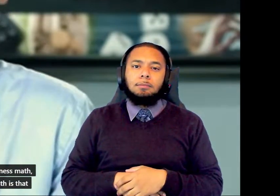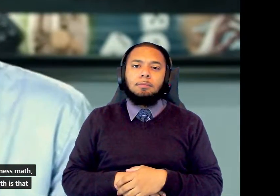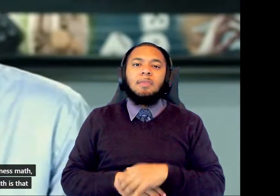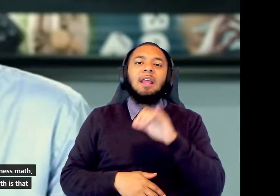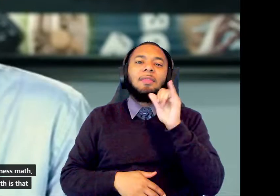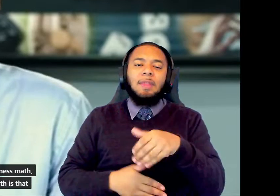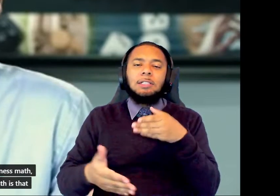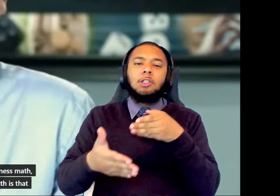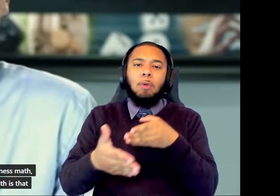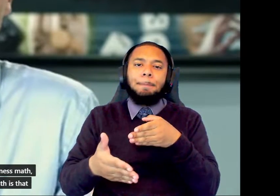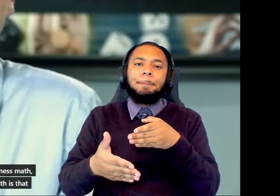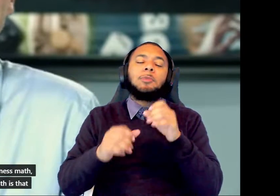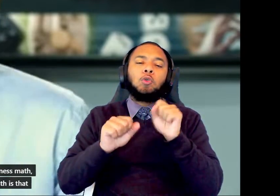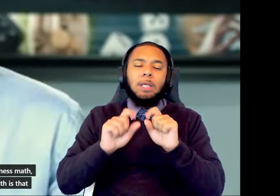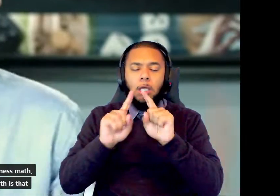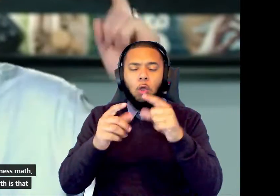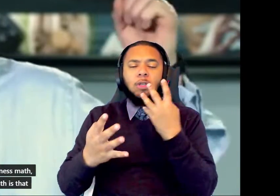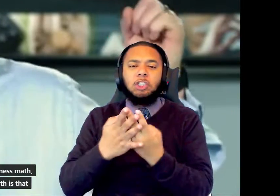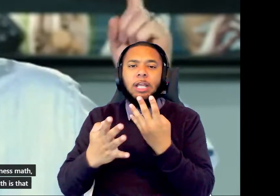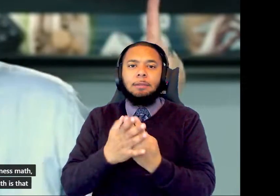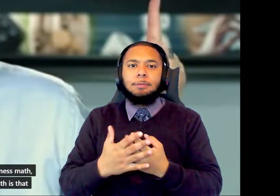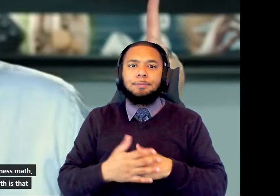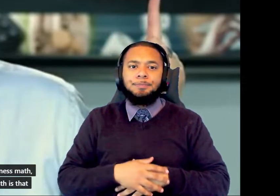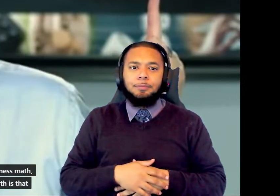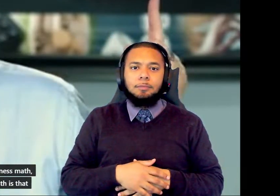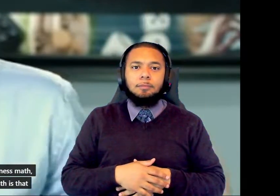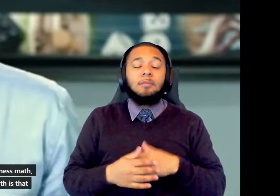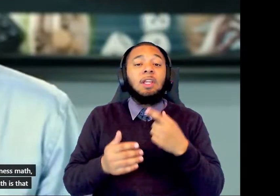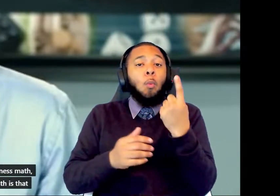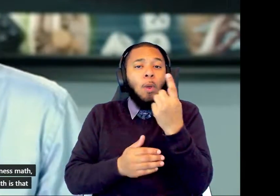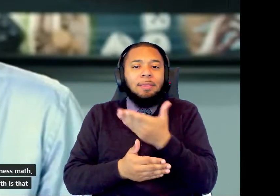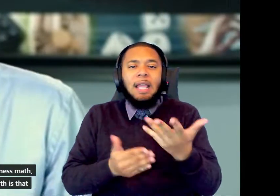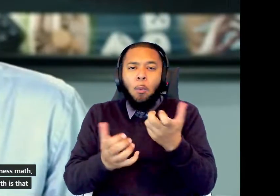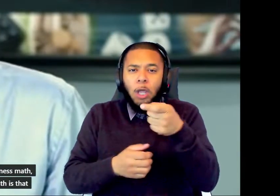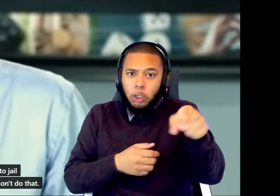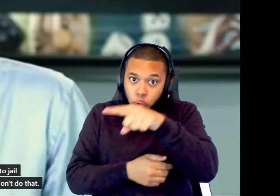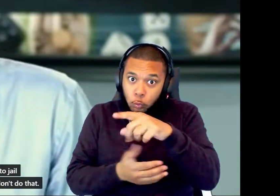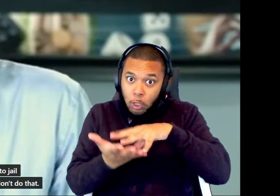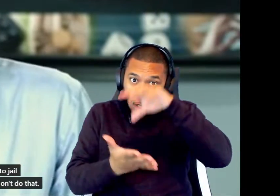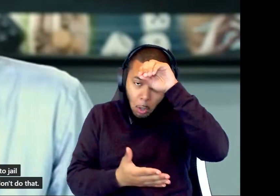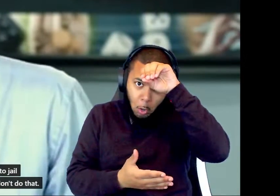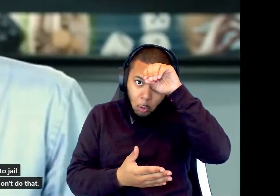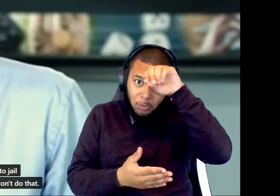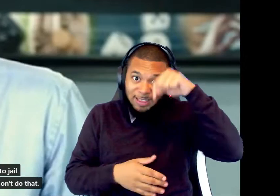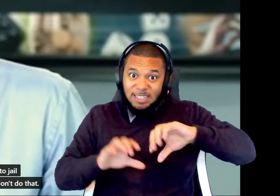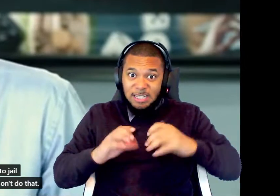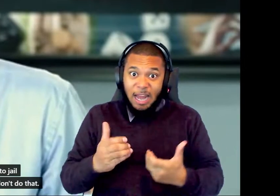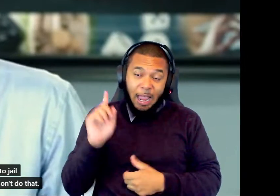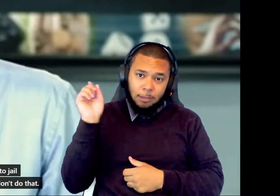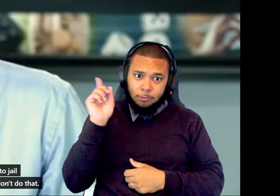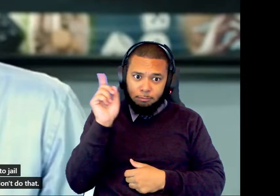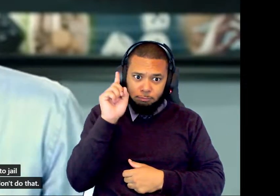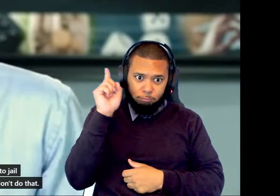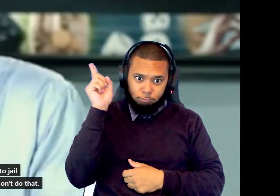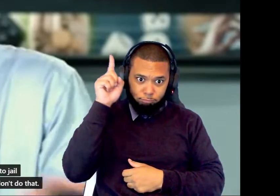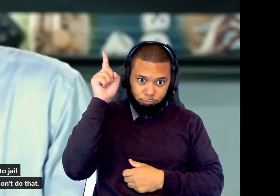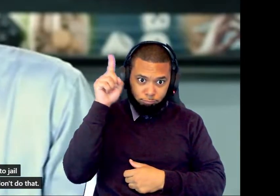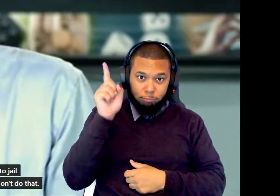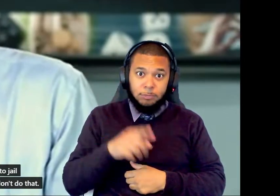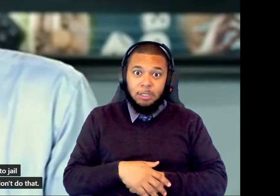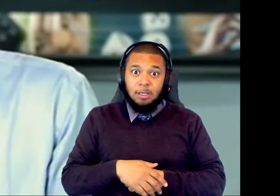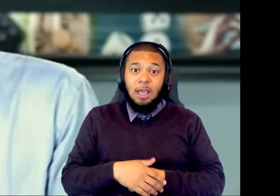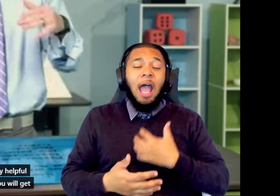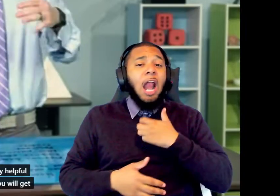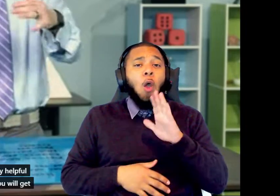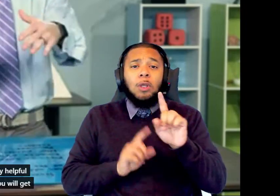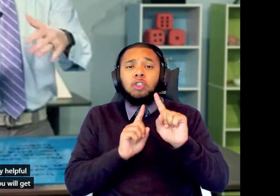whole course of business math, no, over here, business math, is that I don't want you to go to jail for financial fraud. So please don't do